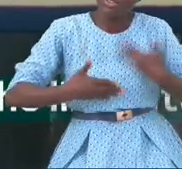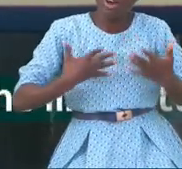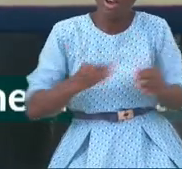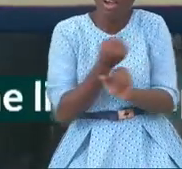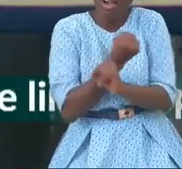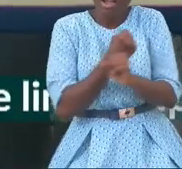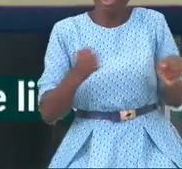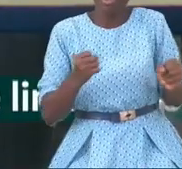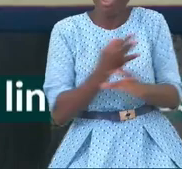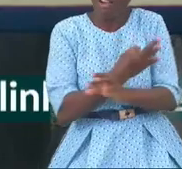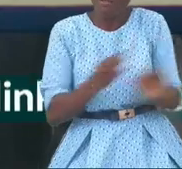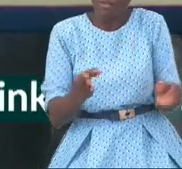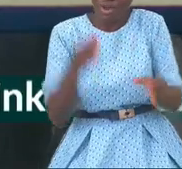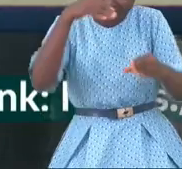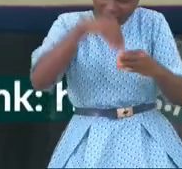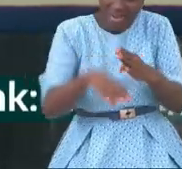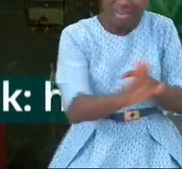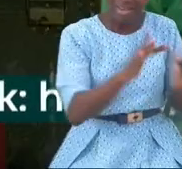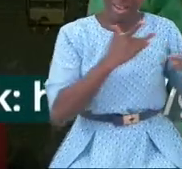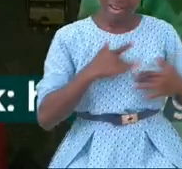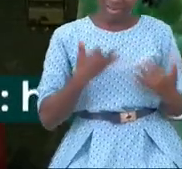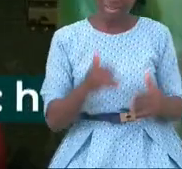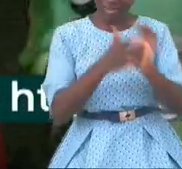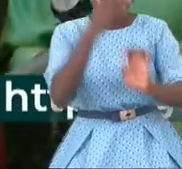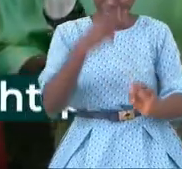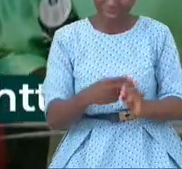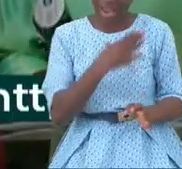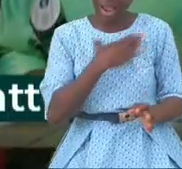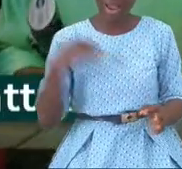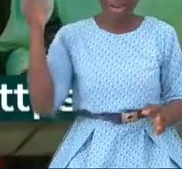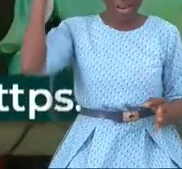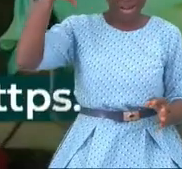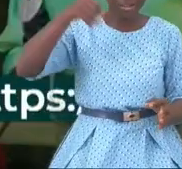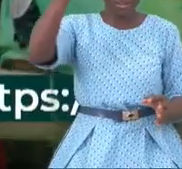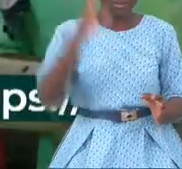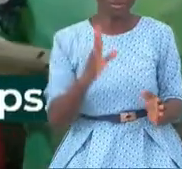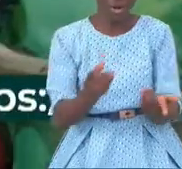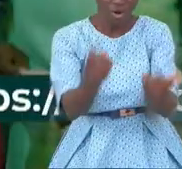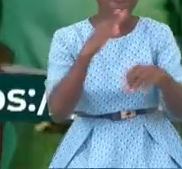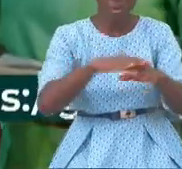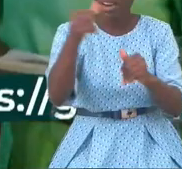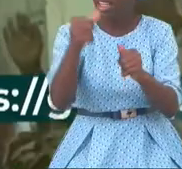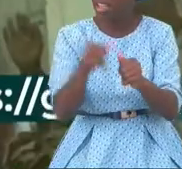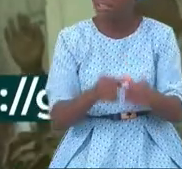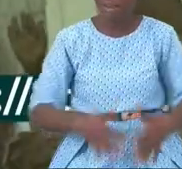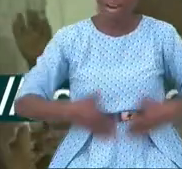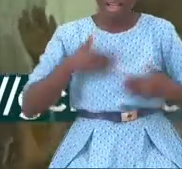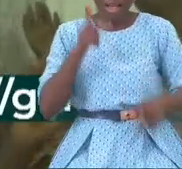right now. Thank you, Lord, because we know you have answered. In Jesus' name we